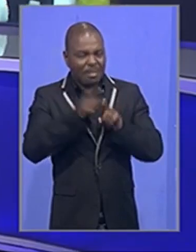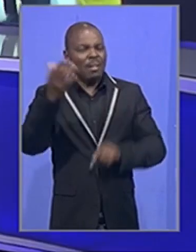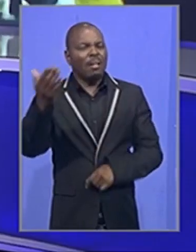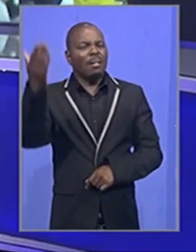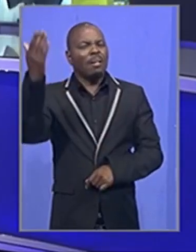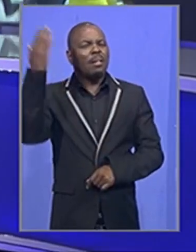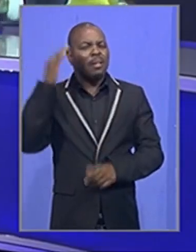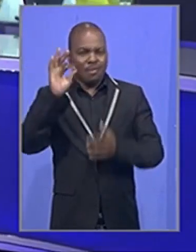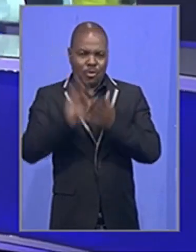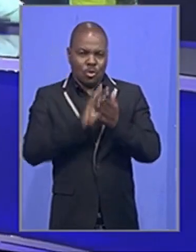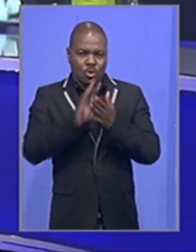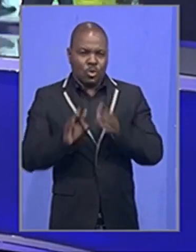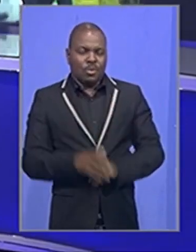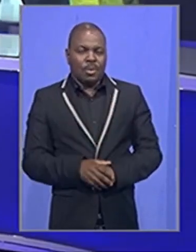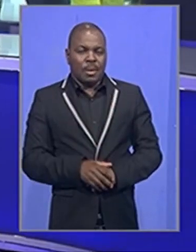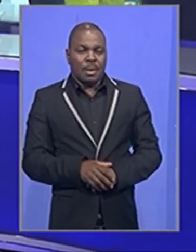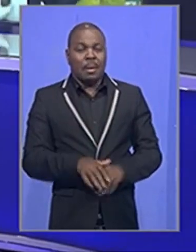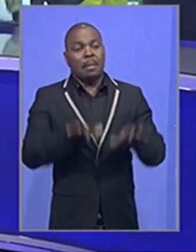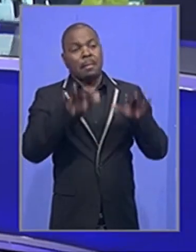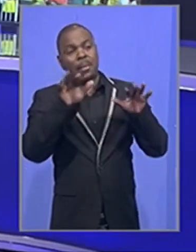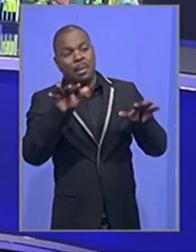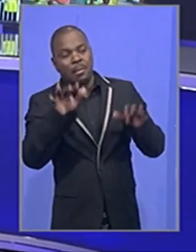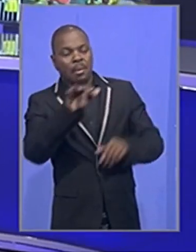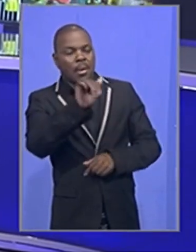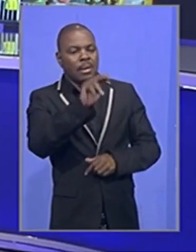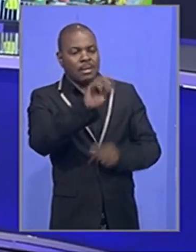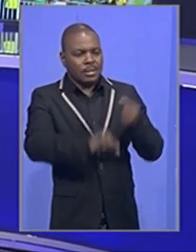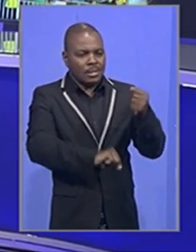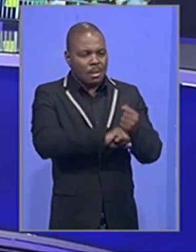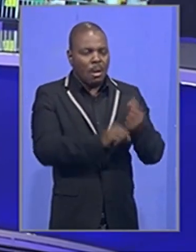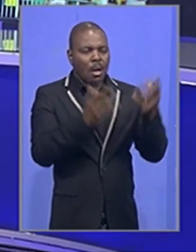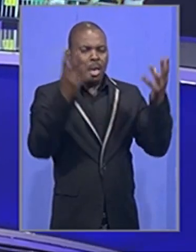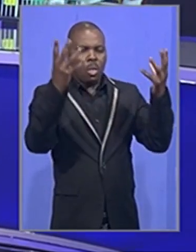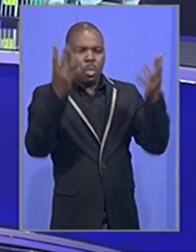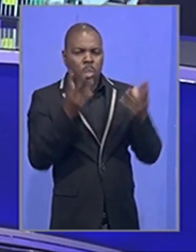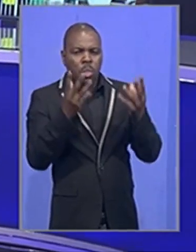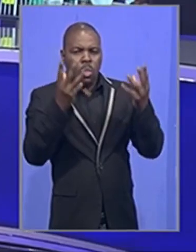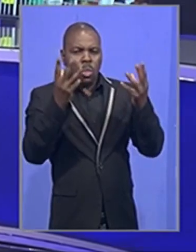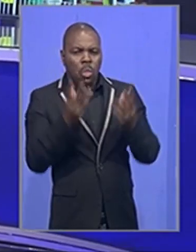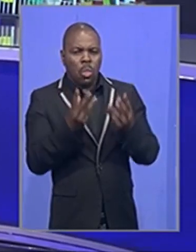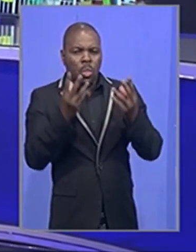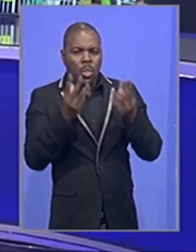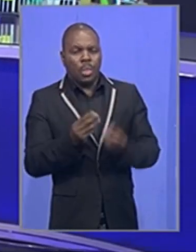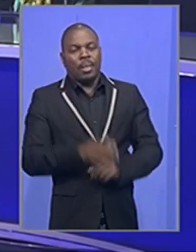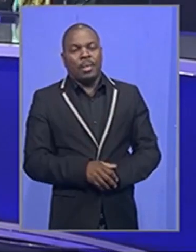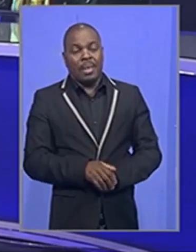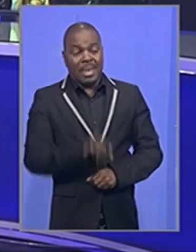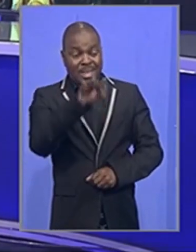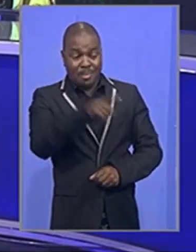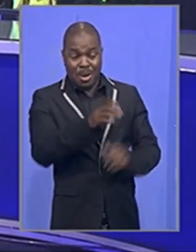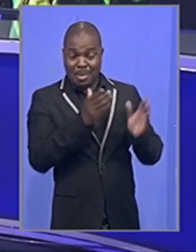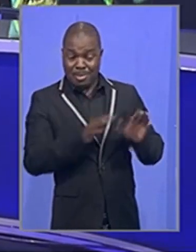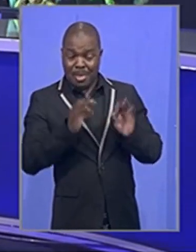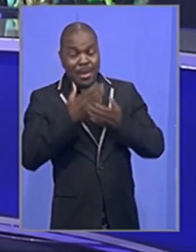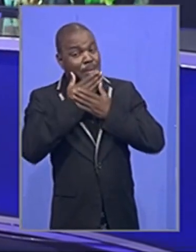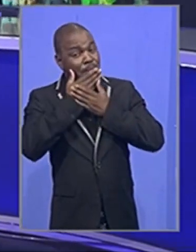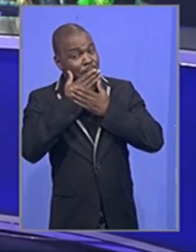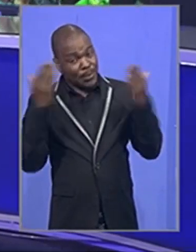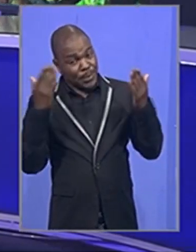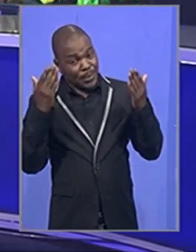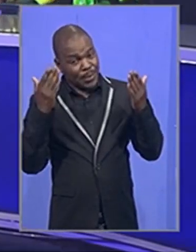moo re bonang hore ba tshehetsi le bolatedi ba ANC bo ya fatshe mme e bang ba sa itukisi ba sa